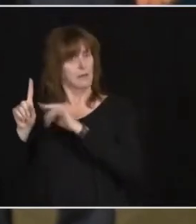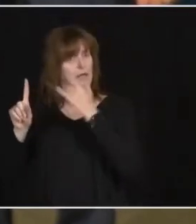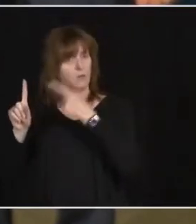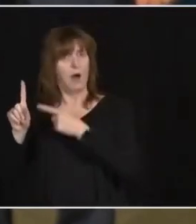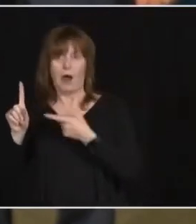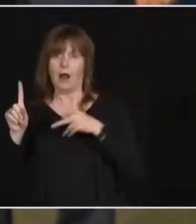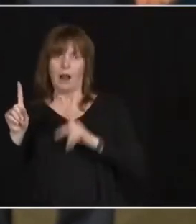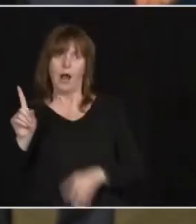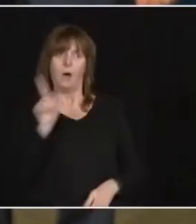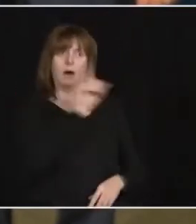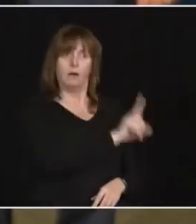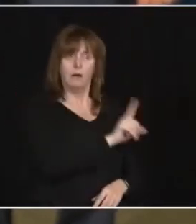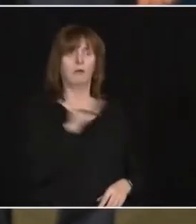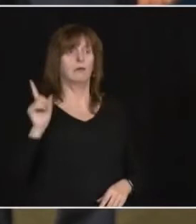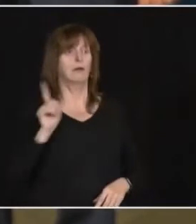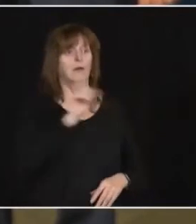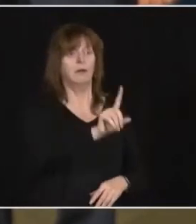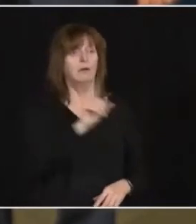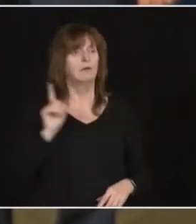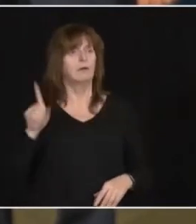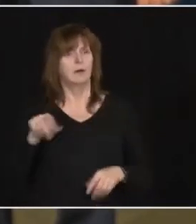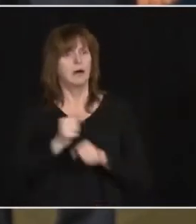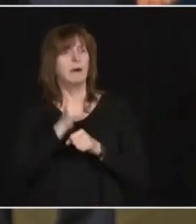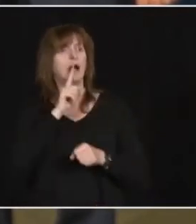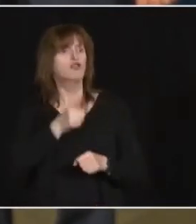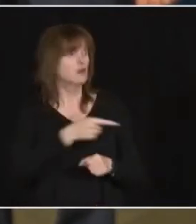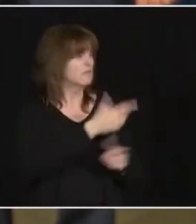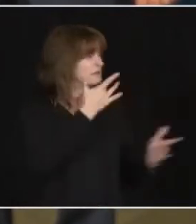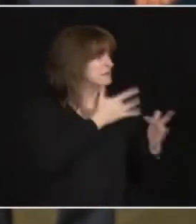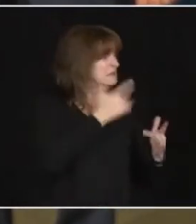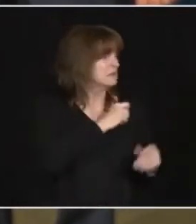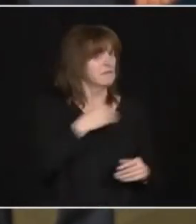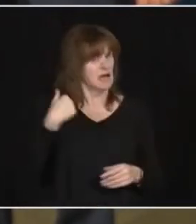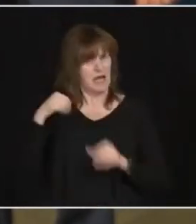maintain the staffing that's necessary, particularly right now.